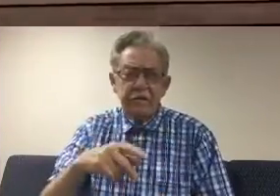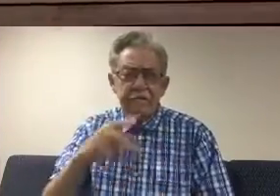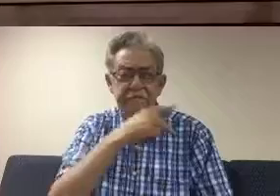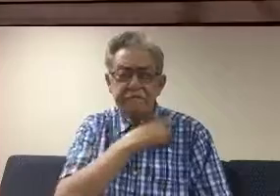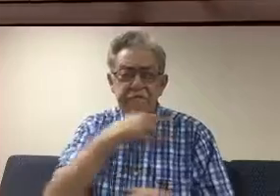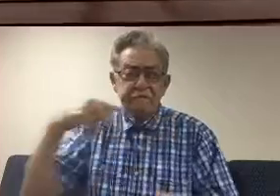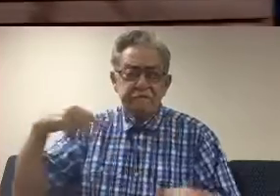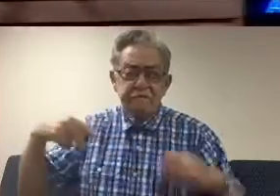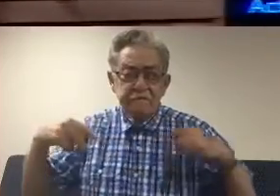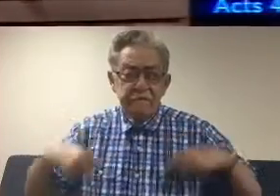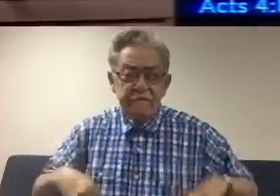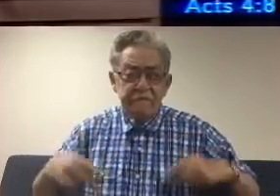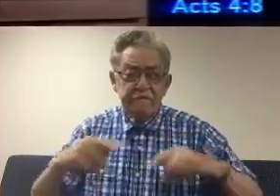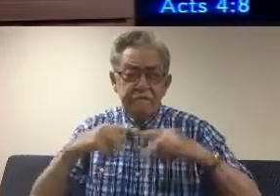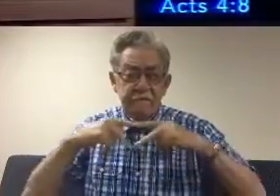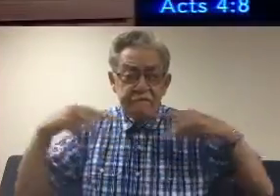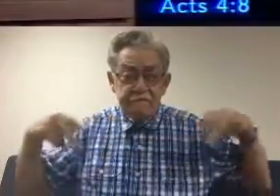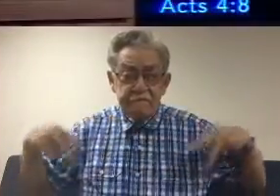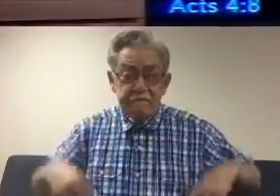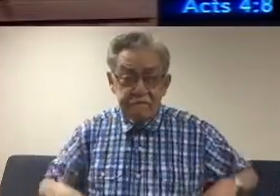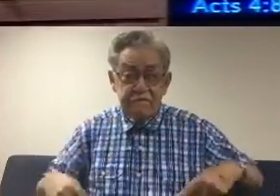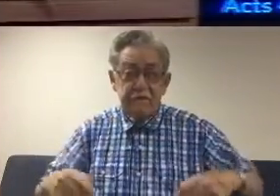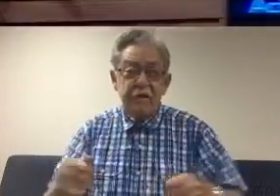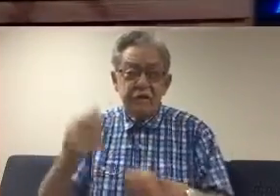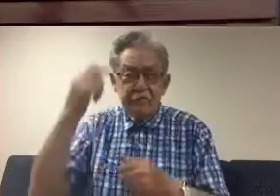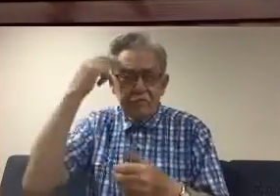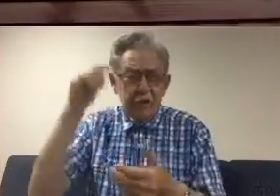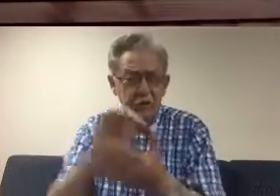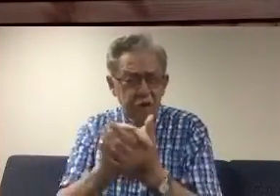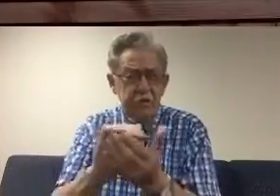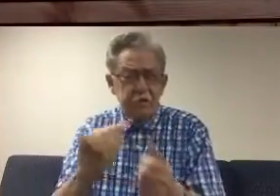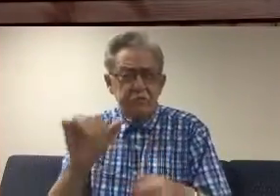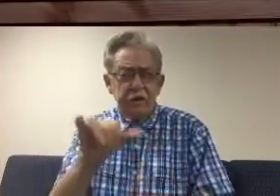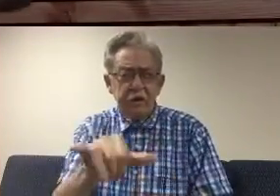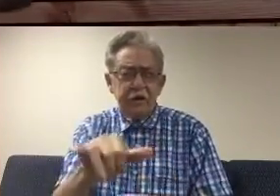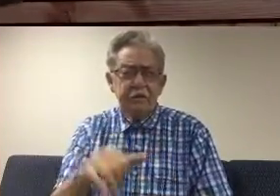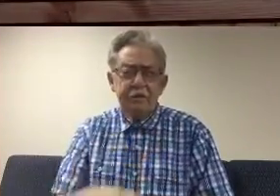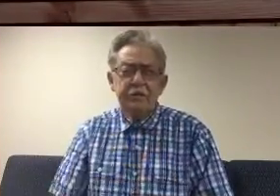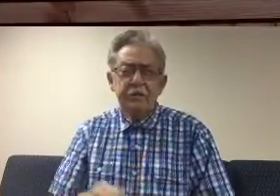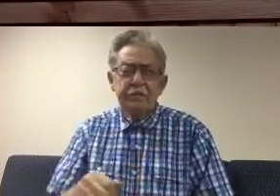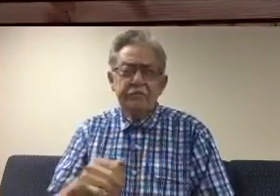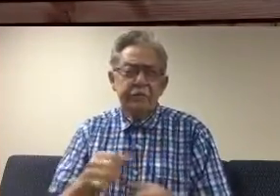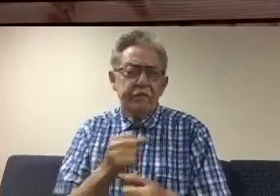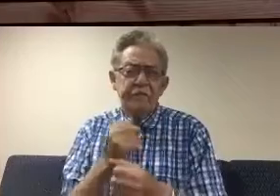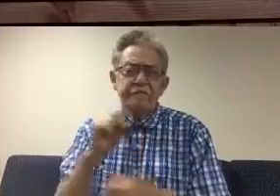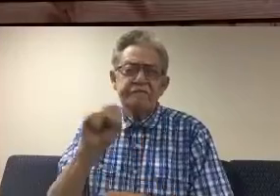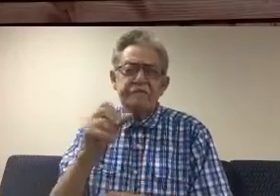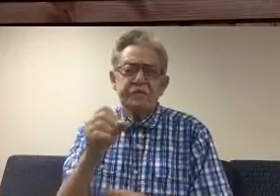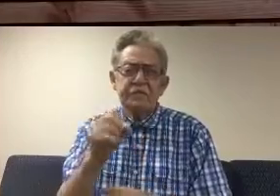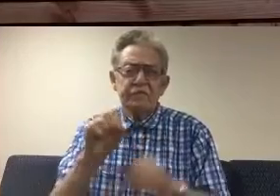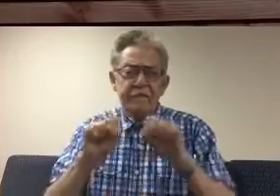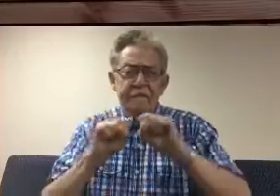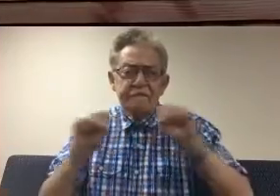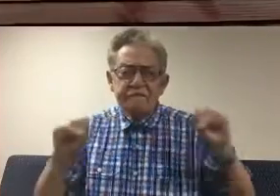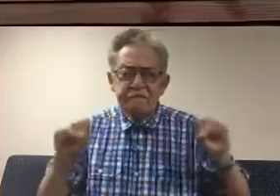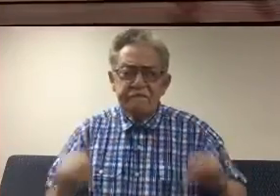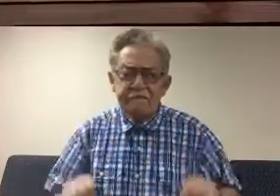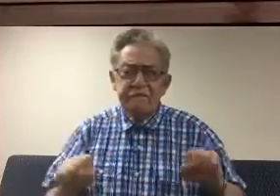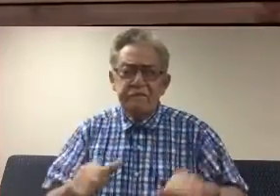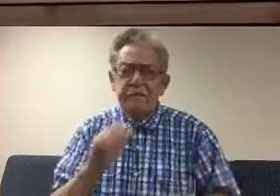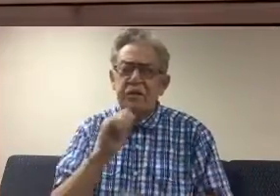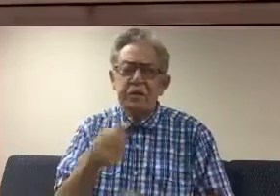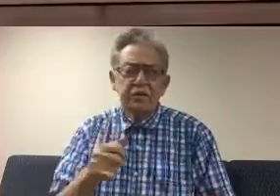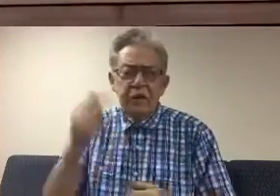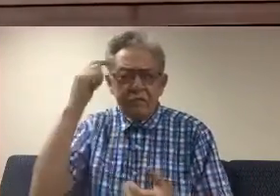Pharisees held to that because the Old Testament taught it. So they held to that, but the Sadducees did not. But isn't it strange how politics